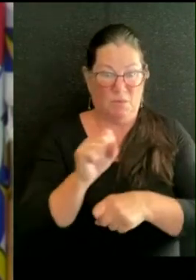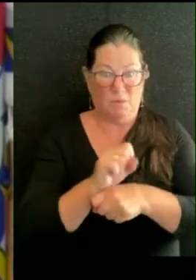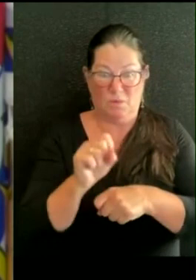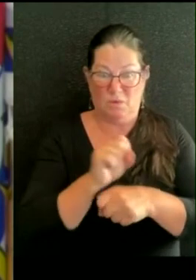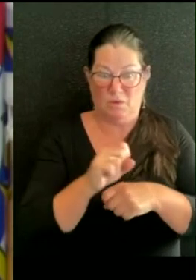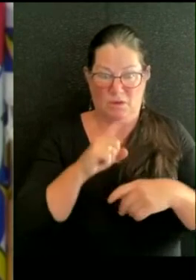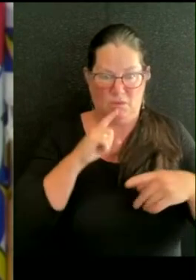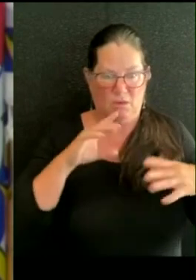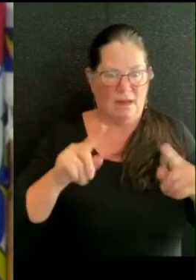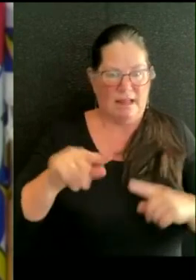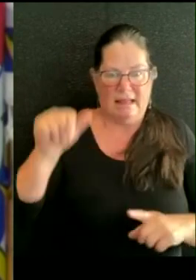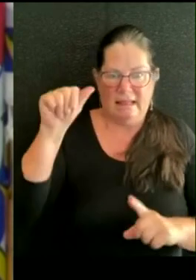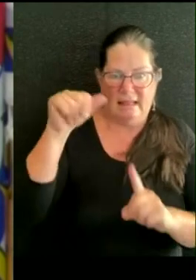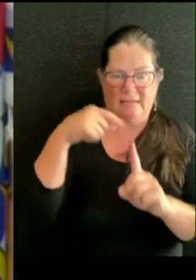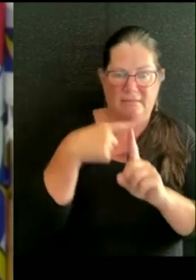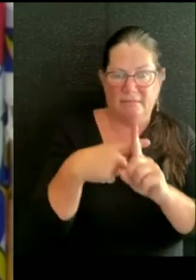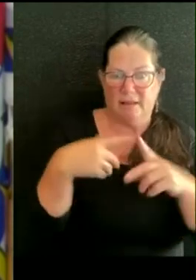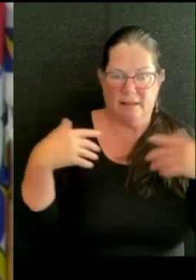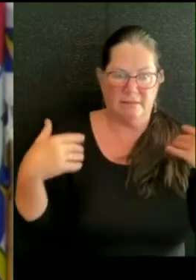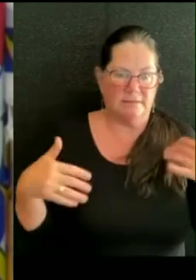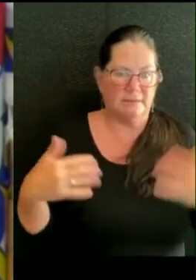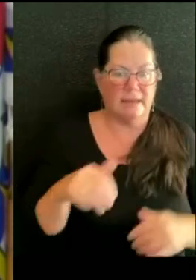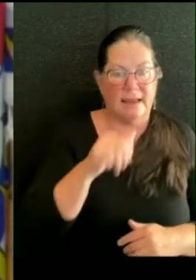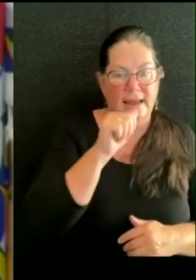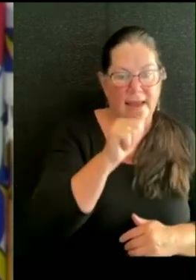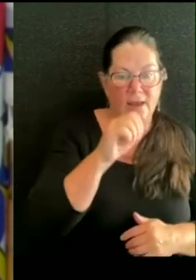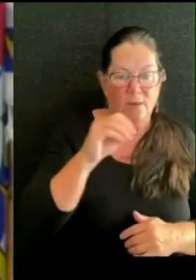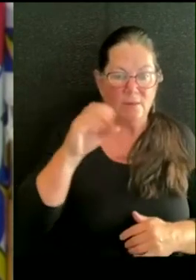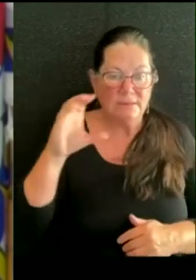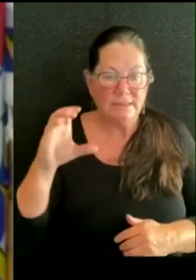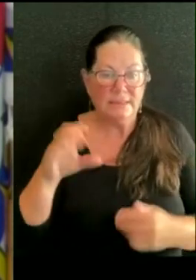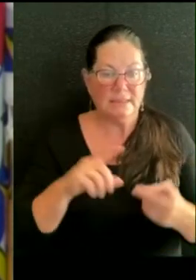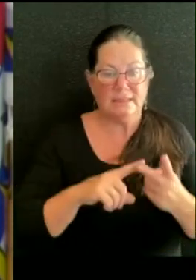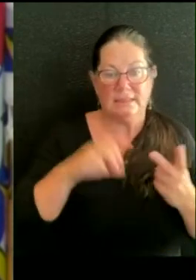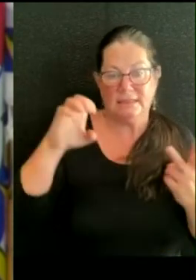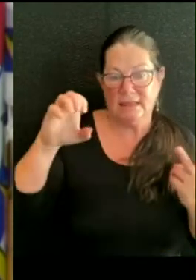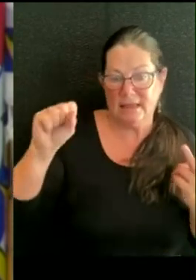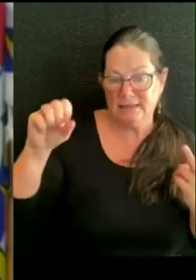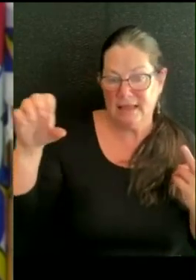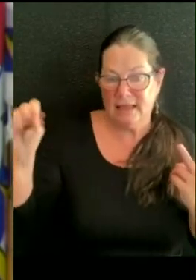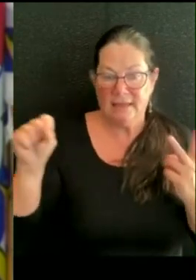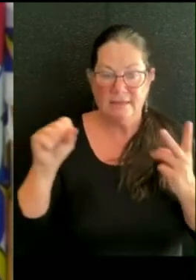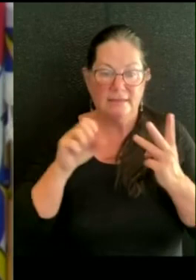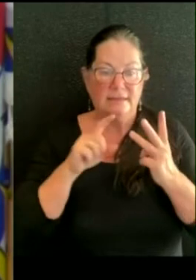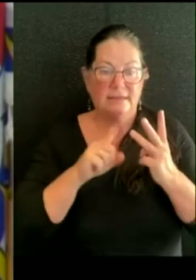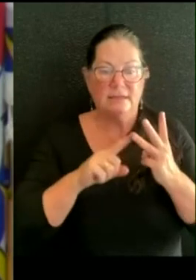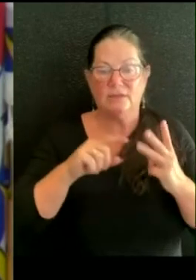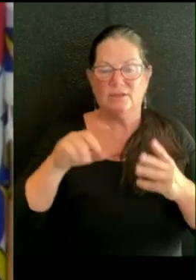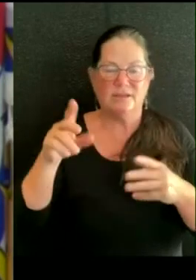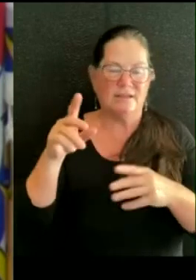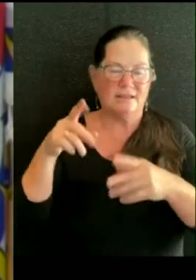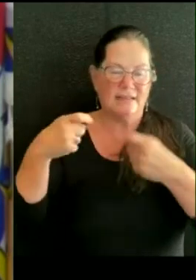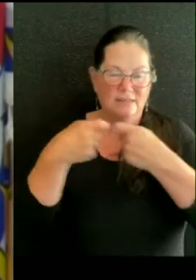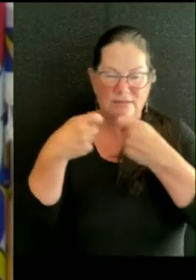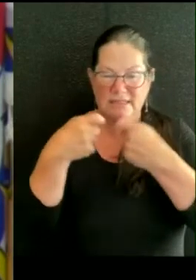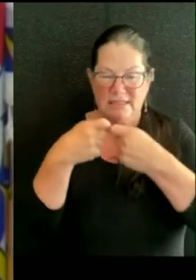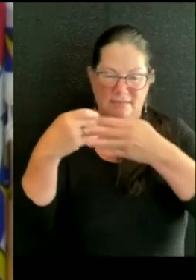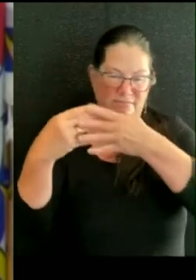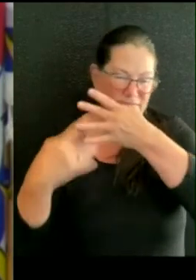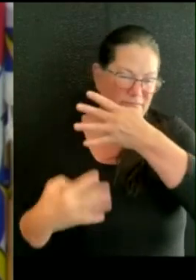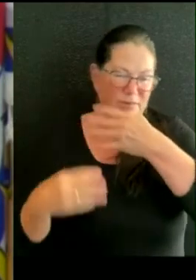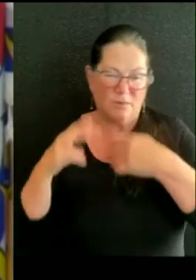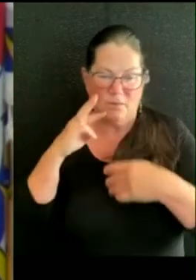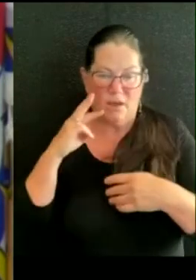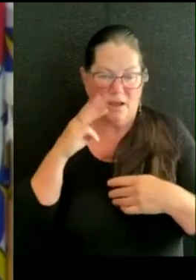EOC, ESS, and the various utilities. It's been a privilege to serve alongside them, and you're in good